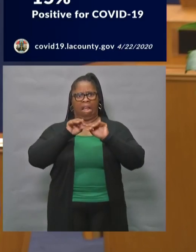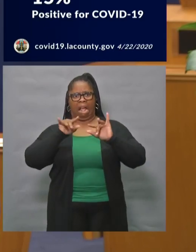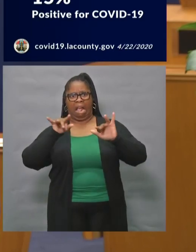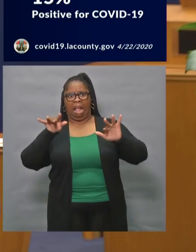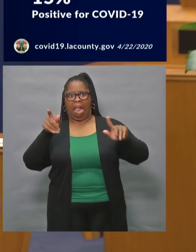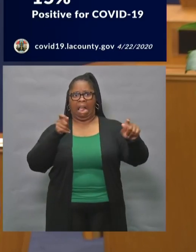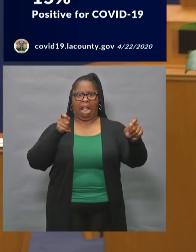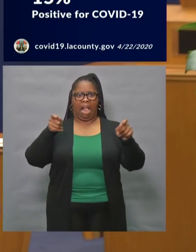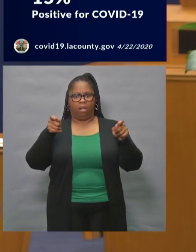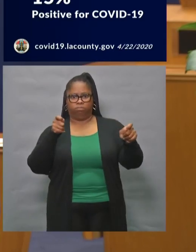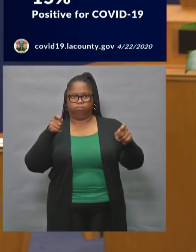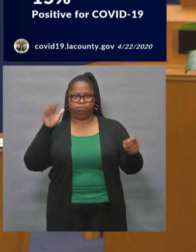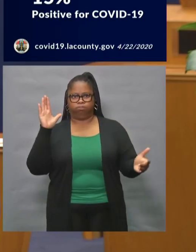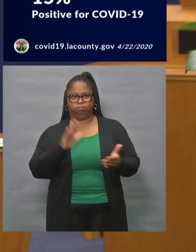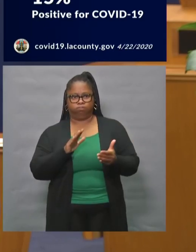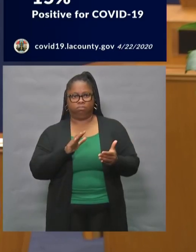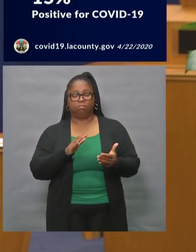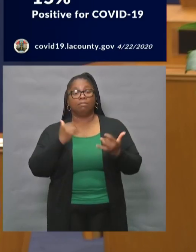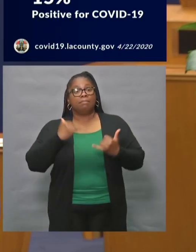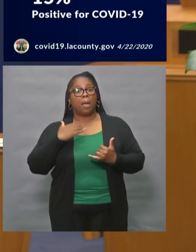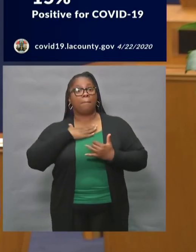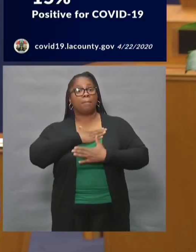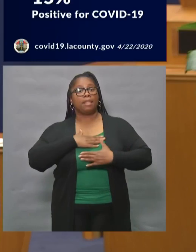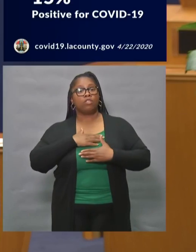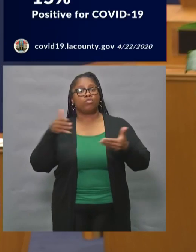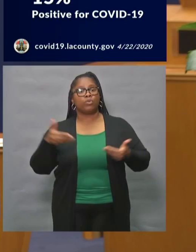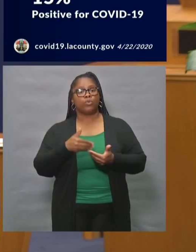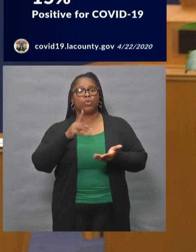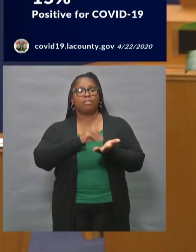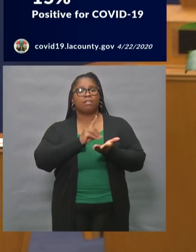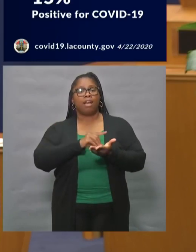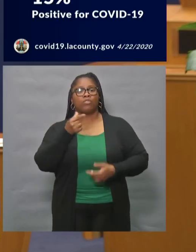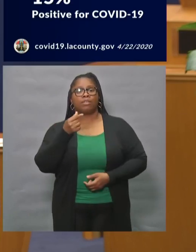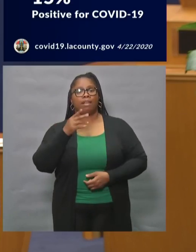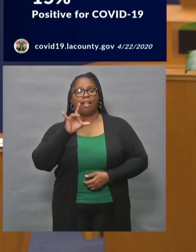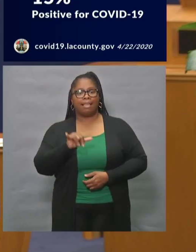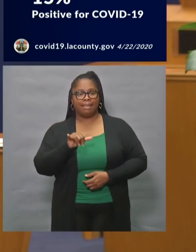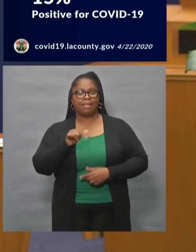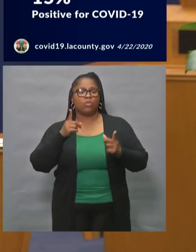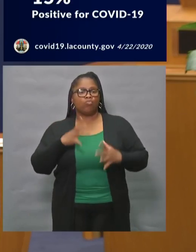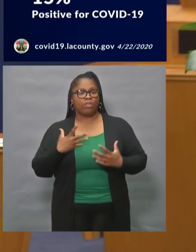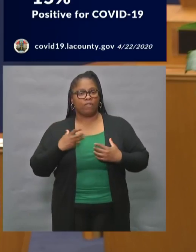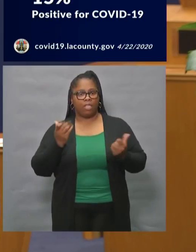you're doing. Now it's my pleasure to introduce Dr. Christina Galley, the Director of Health Services.